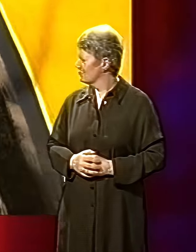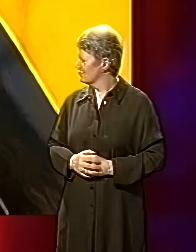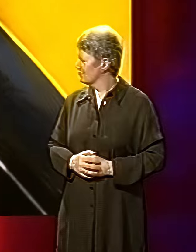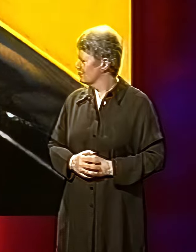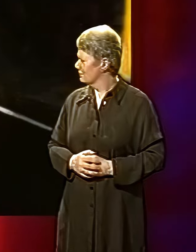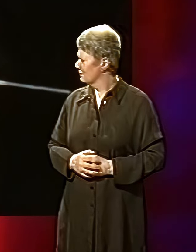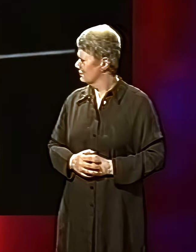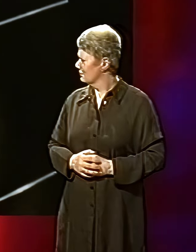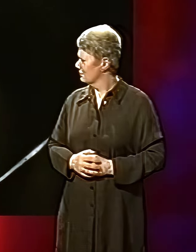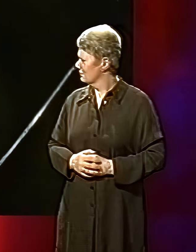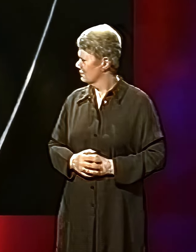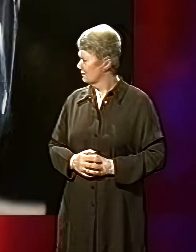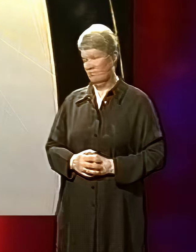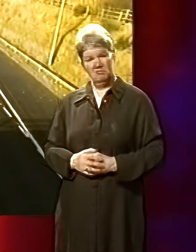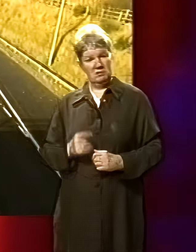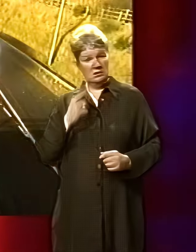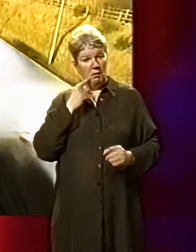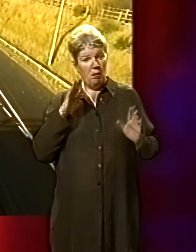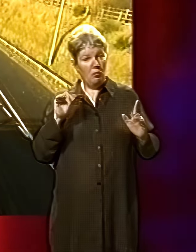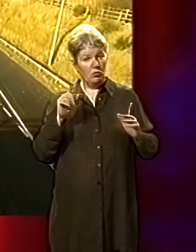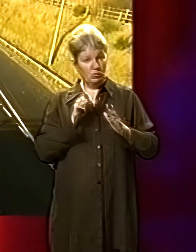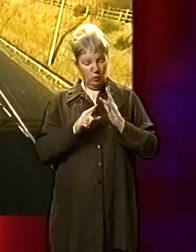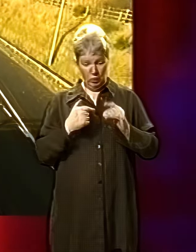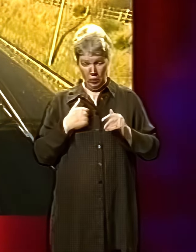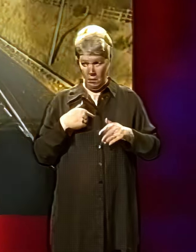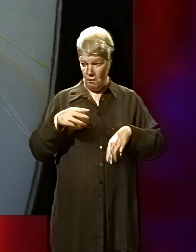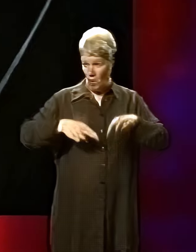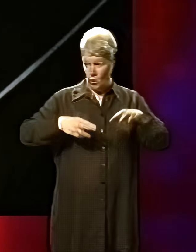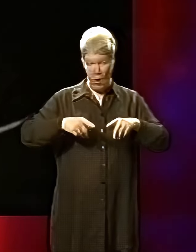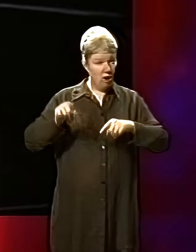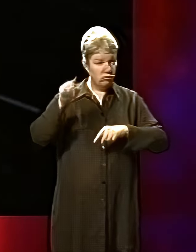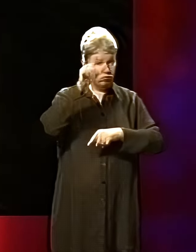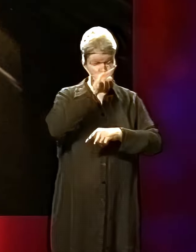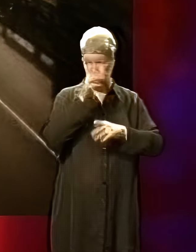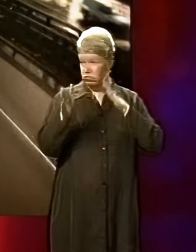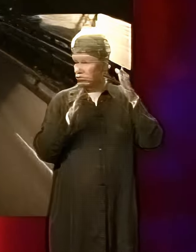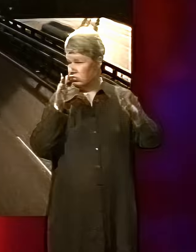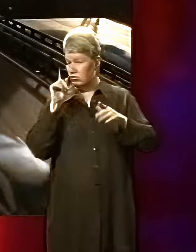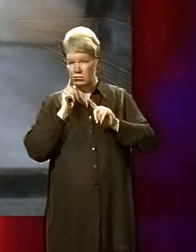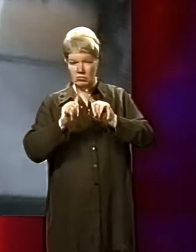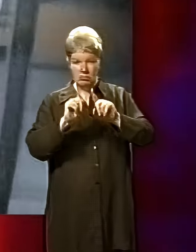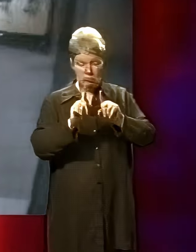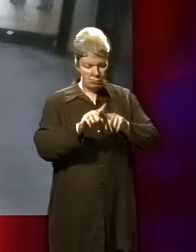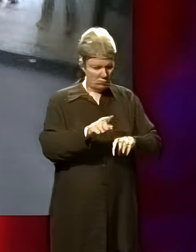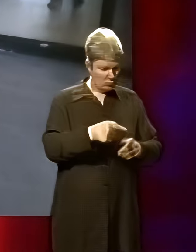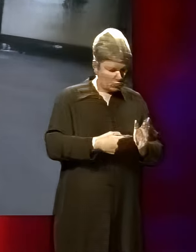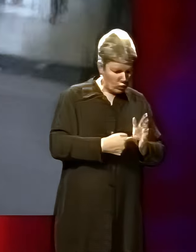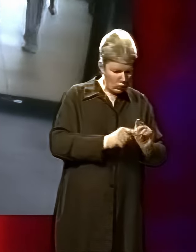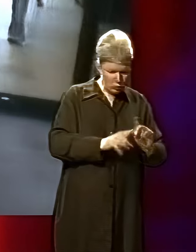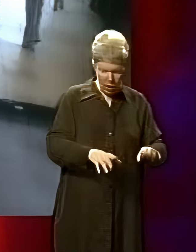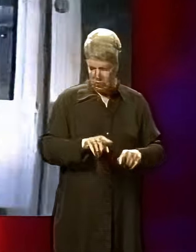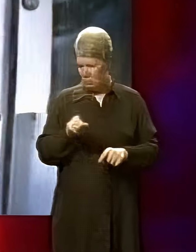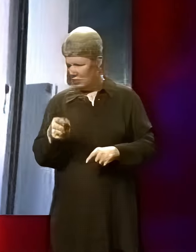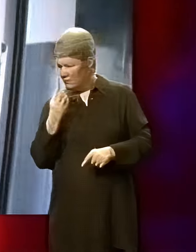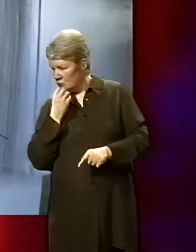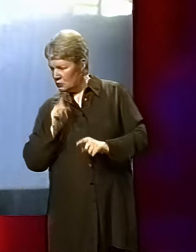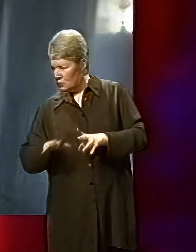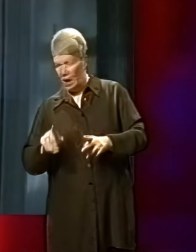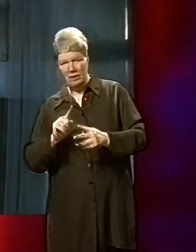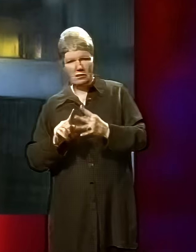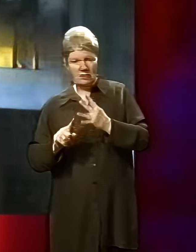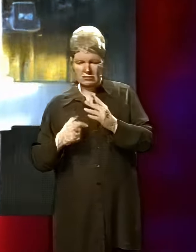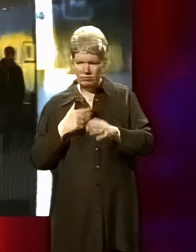Our mission was simple, to cover as many miles of motorway as possible, inspecting the bathrooms and food of each and every services we passed along the